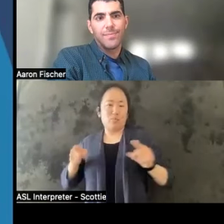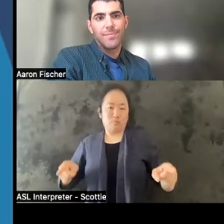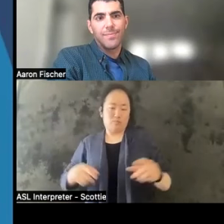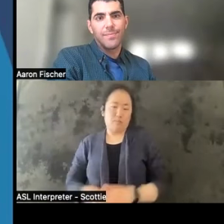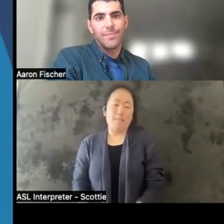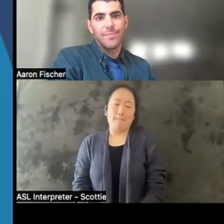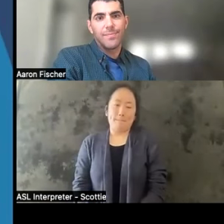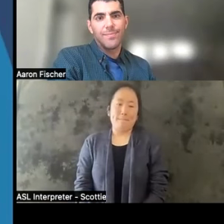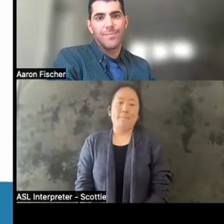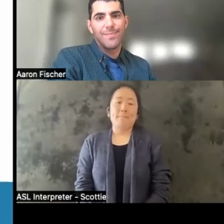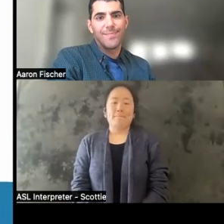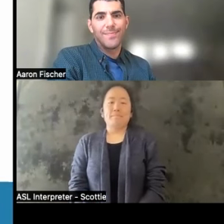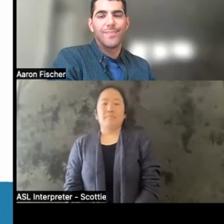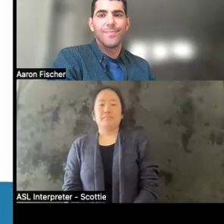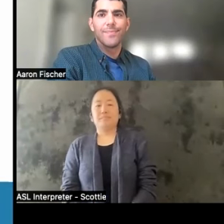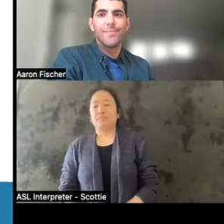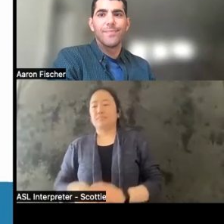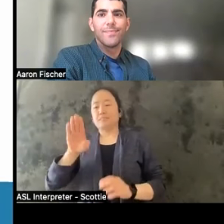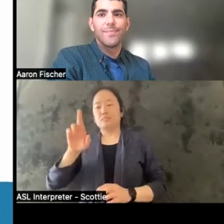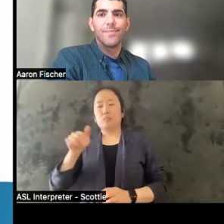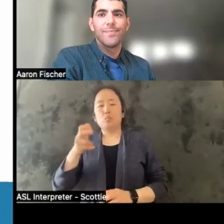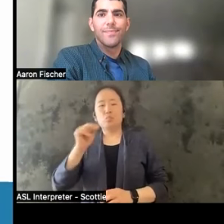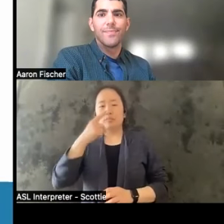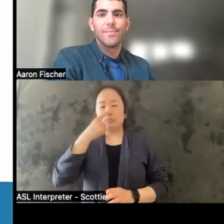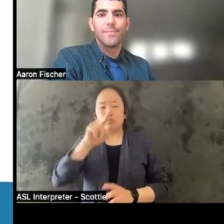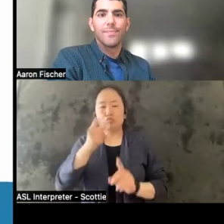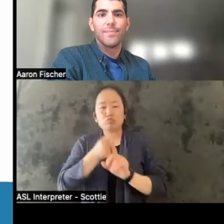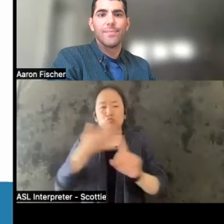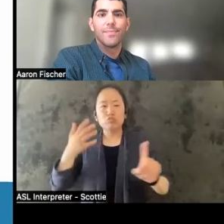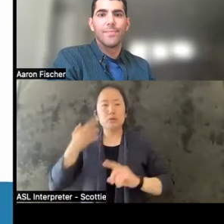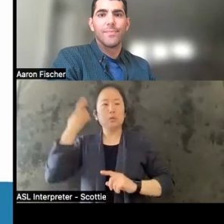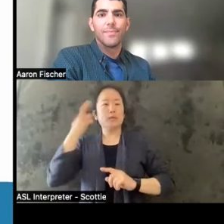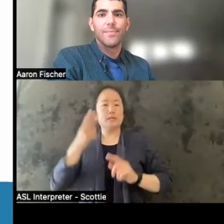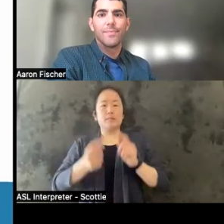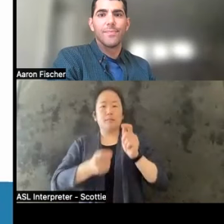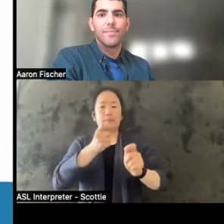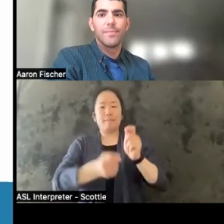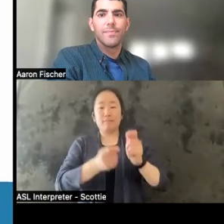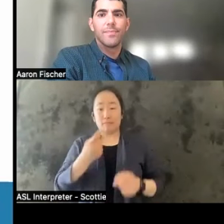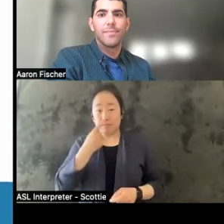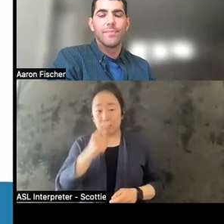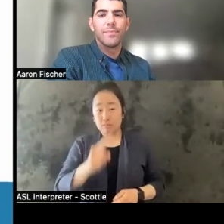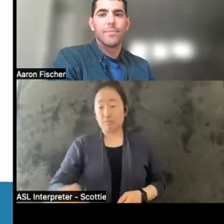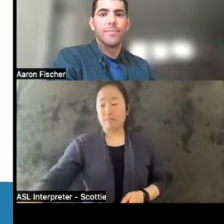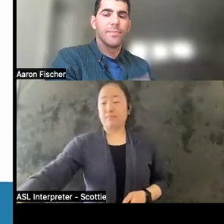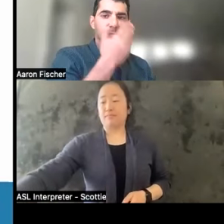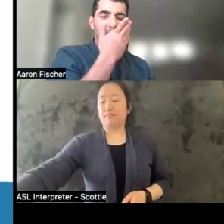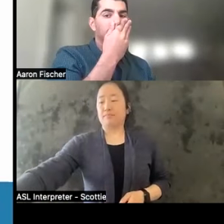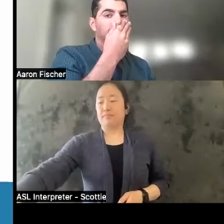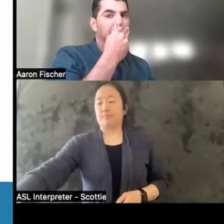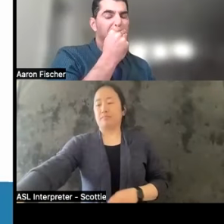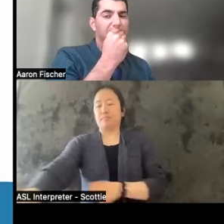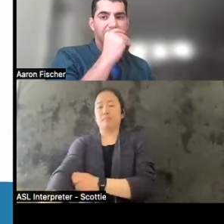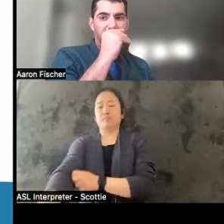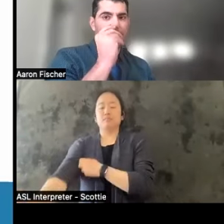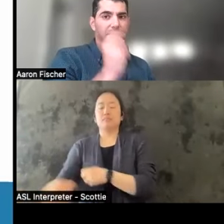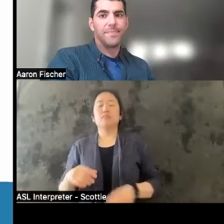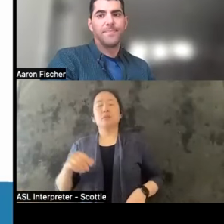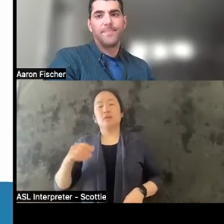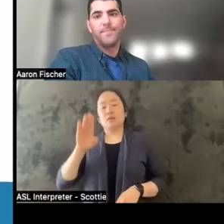today. So, Brian, can you tell us a bit about reasonable modifications? Yes, so reasonable